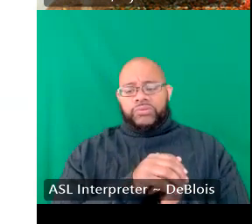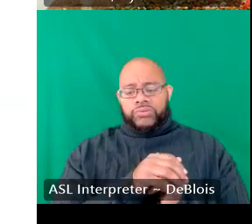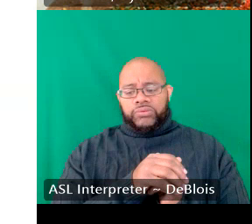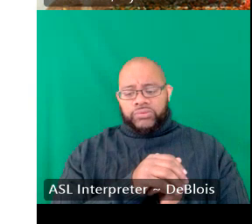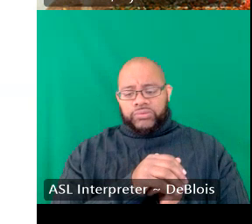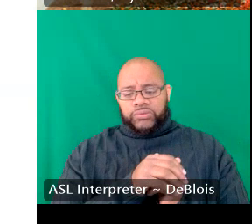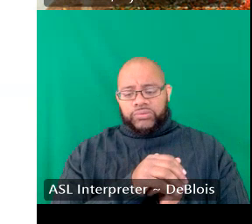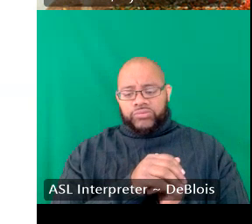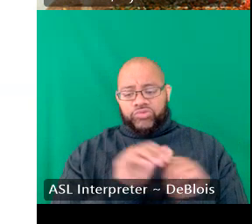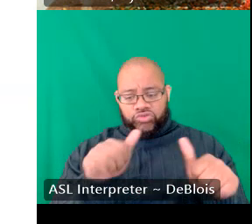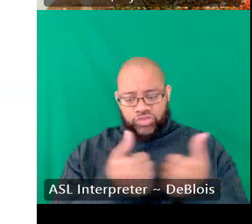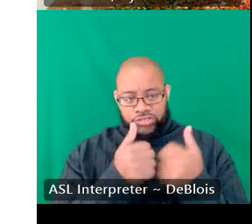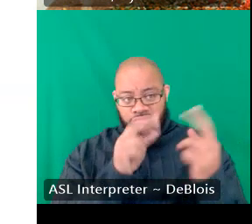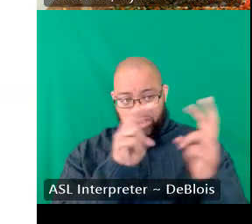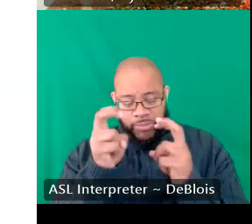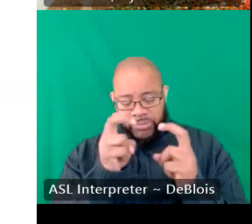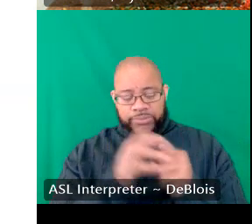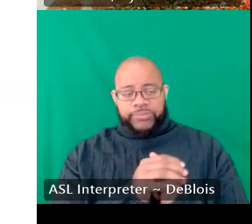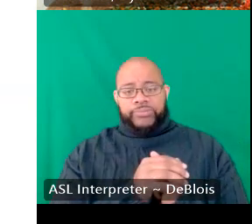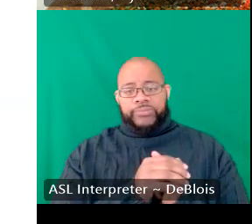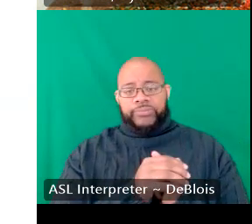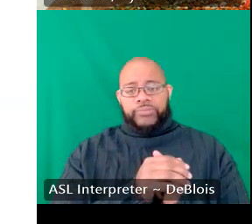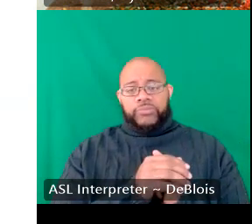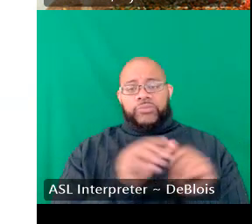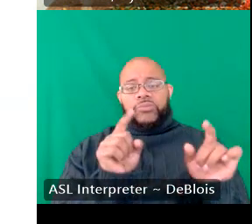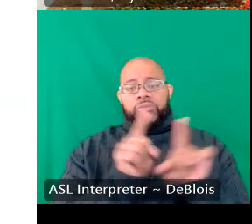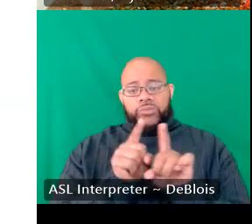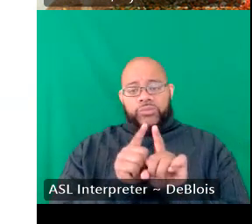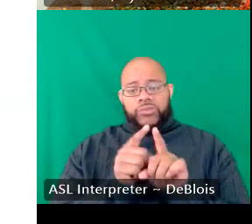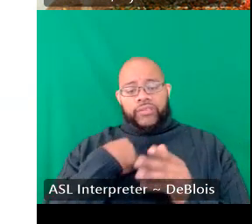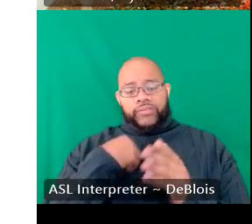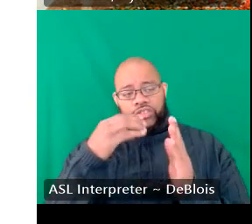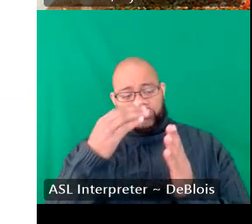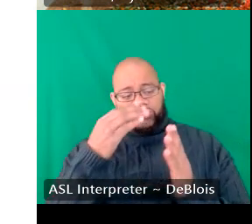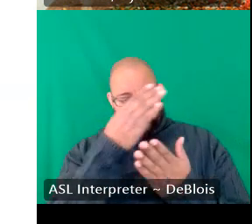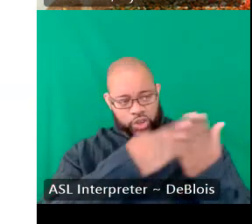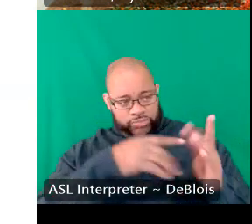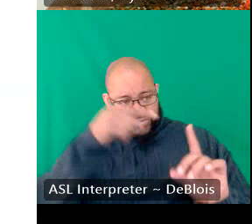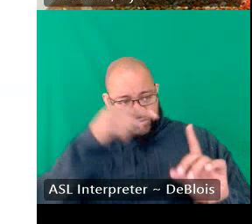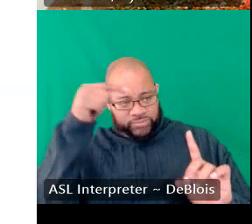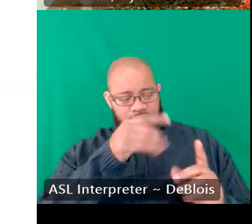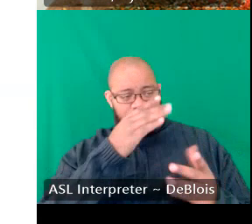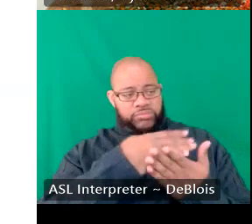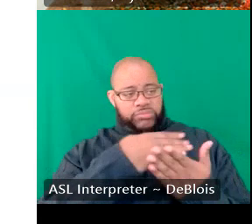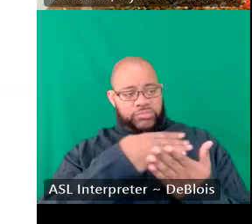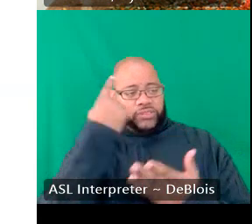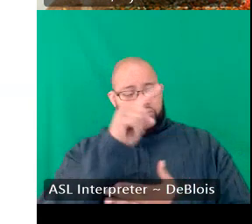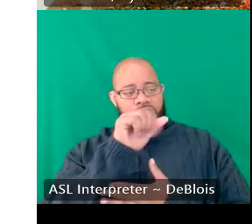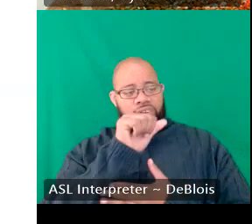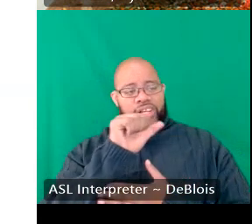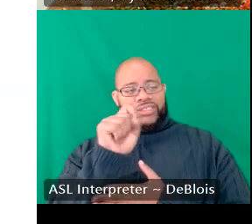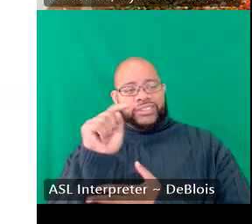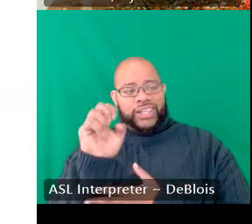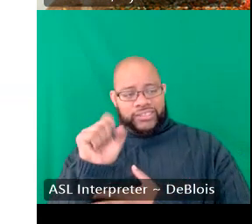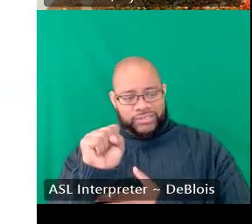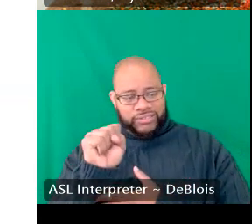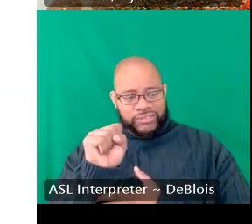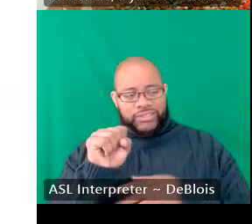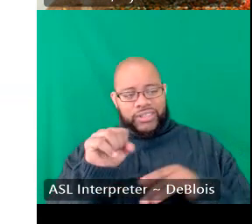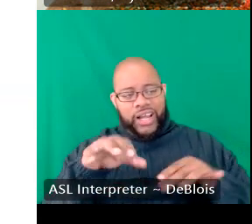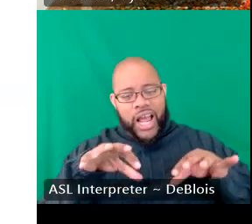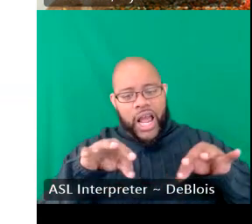a challenging topic. You also have a section that's budgeting for capital asset acquisitions.